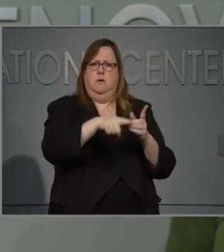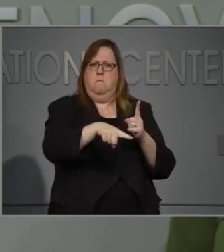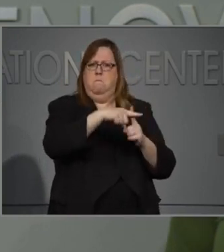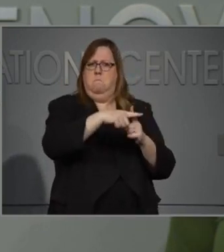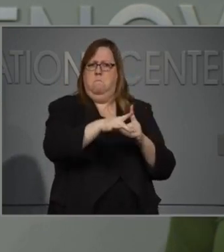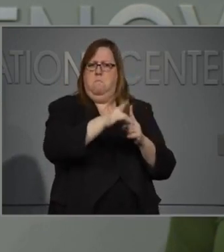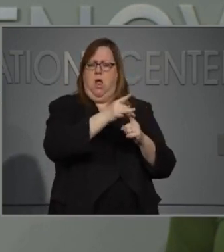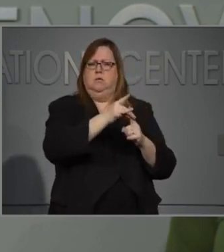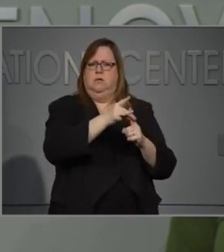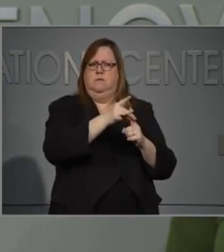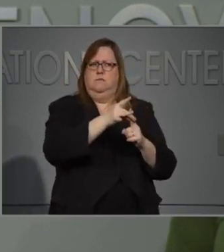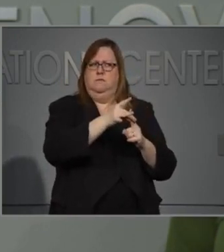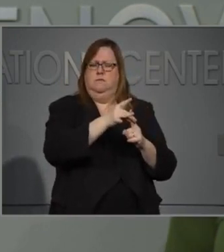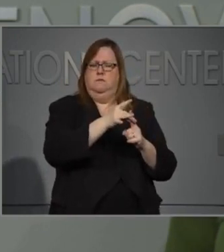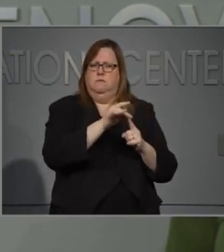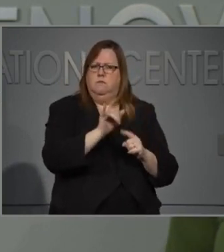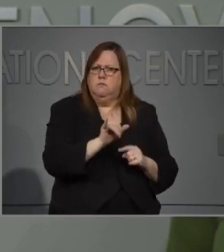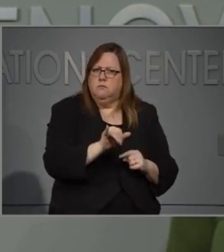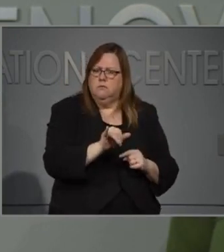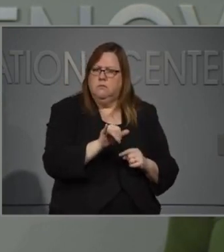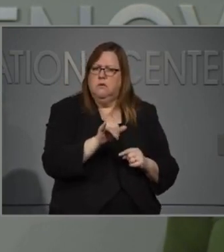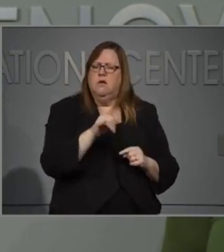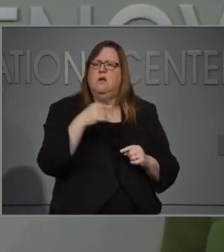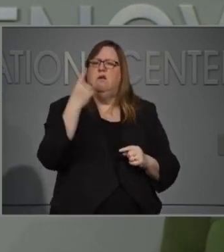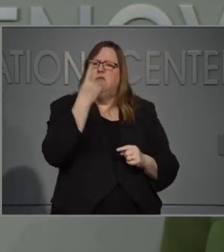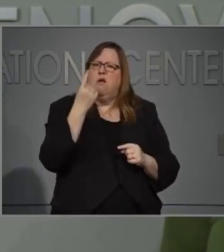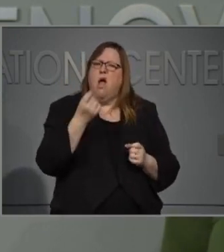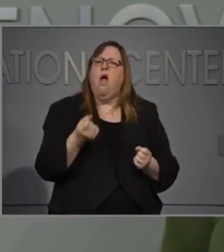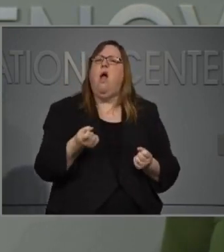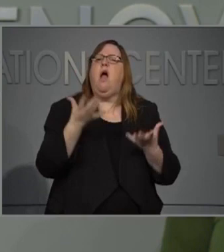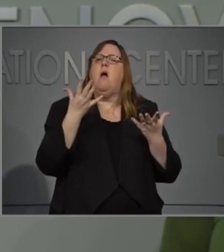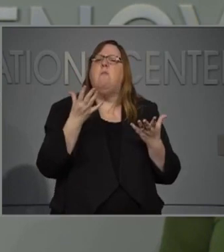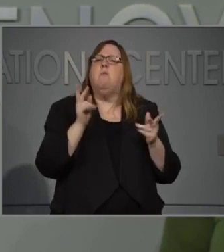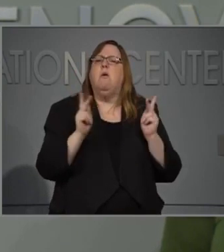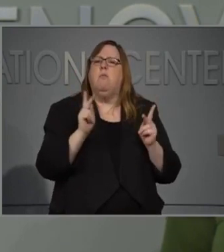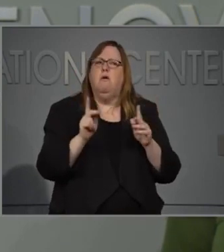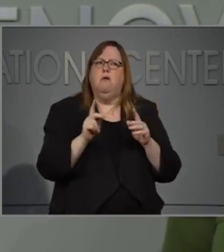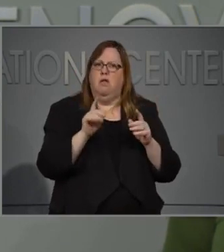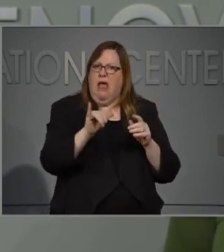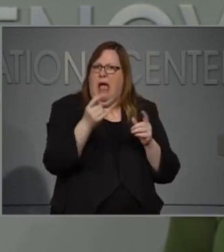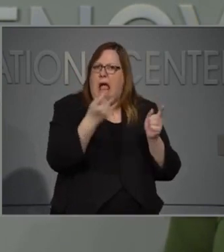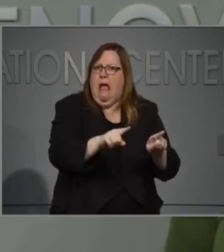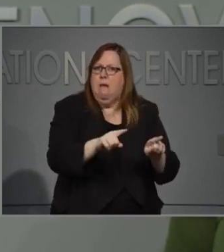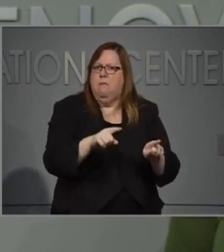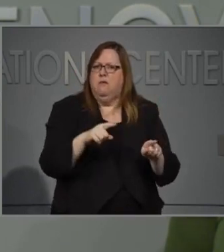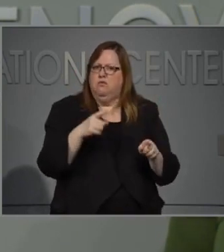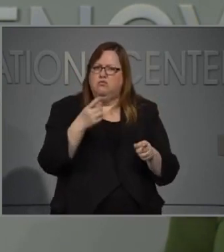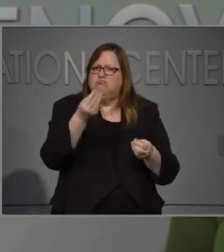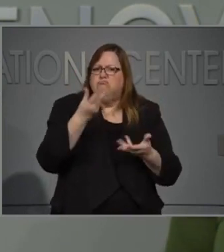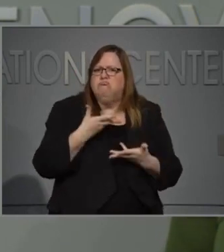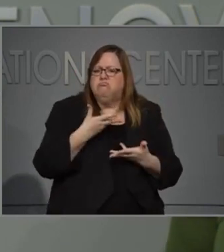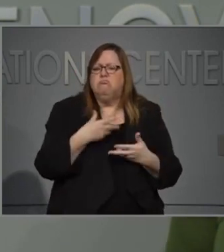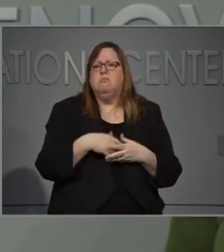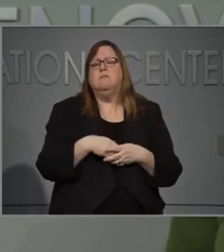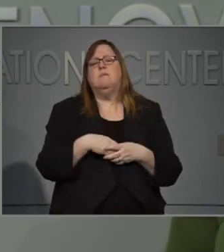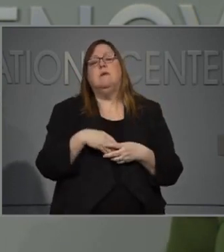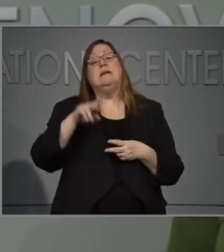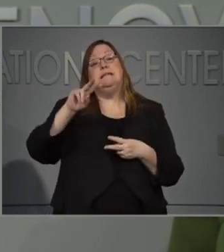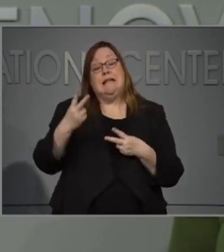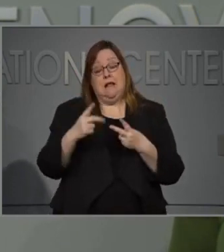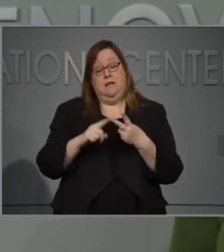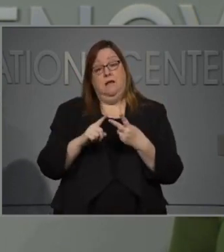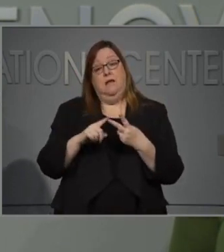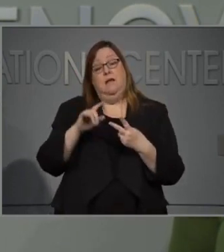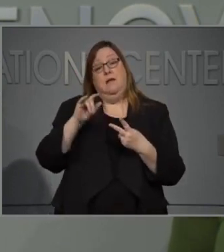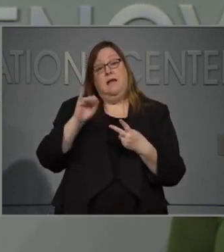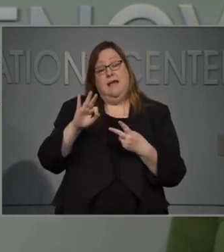prevalence that has in the numbers that are recorded? And secondly, are people counted as 2 confirmed cases if they